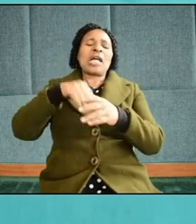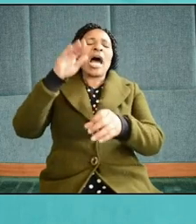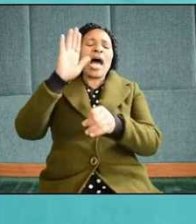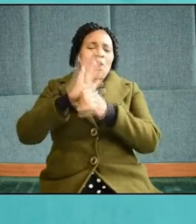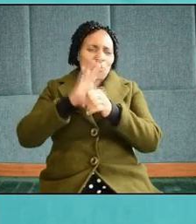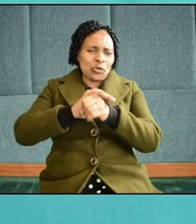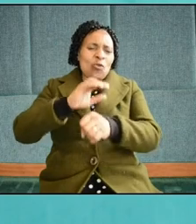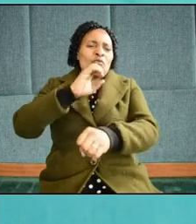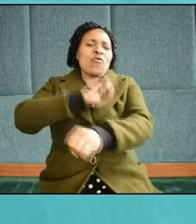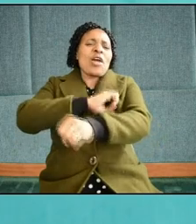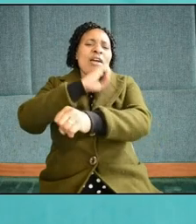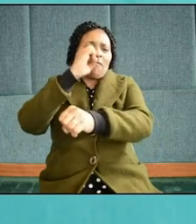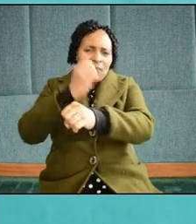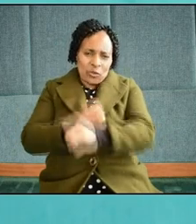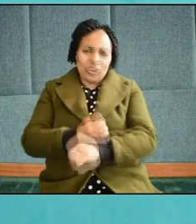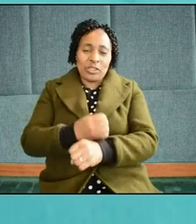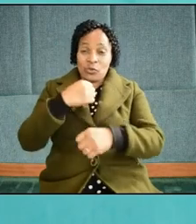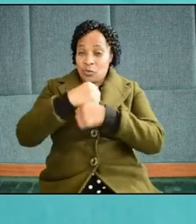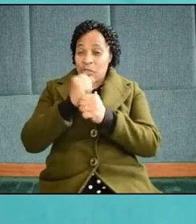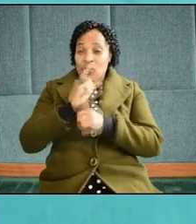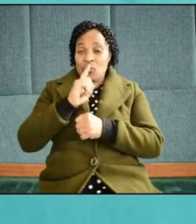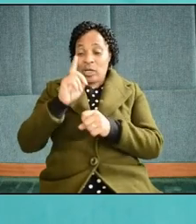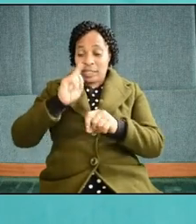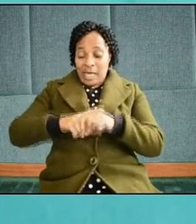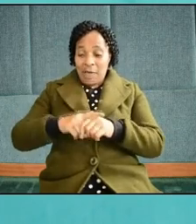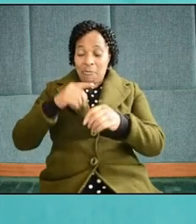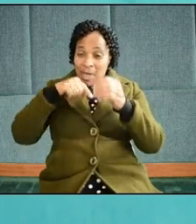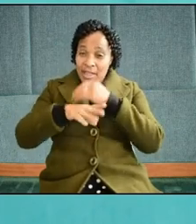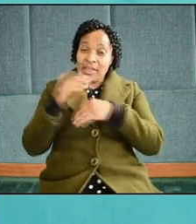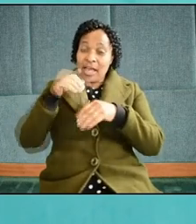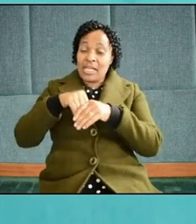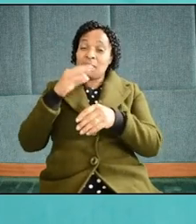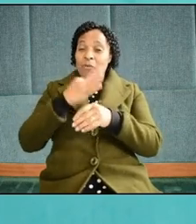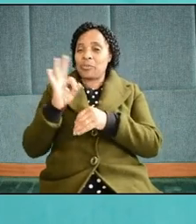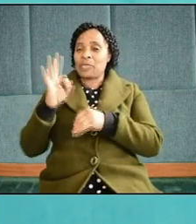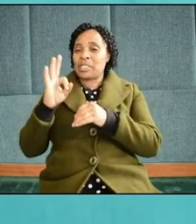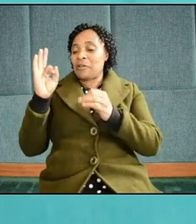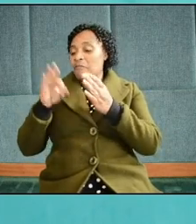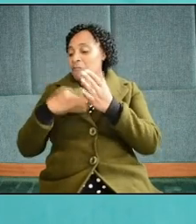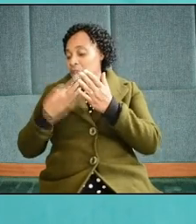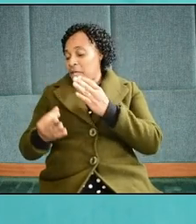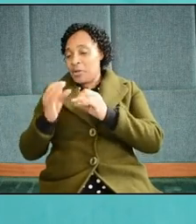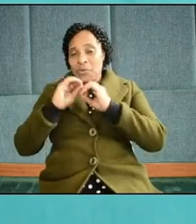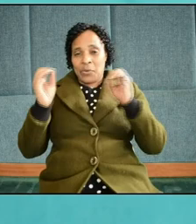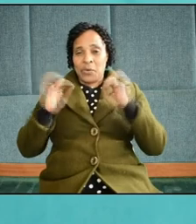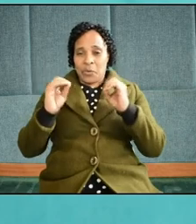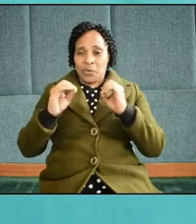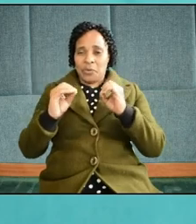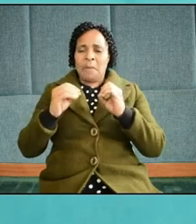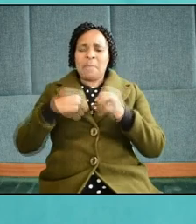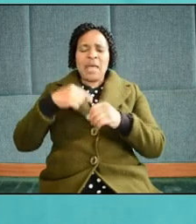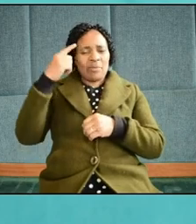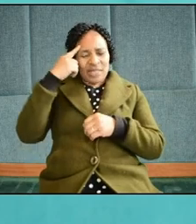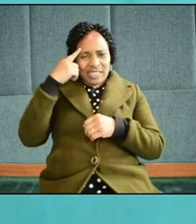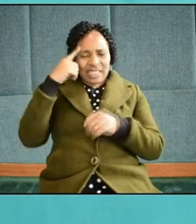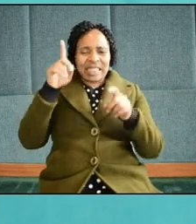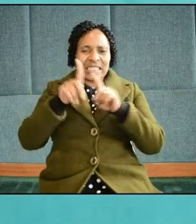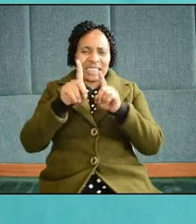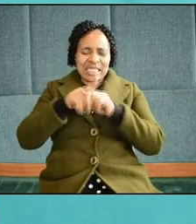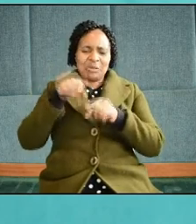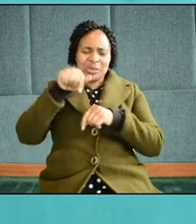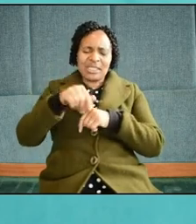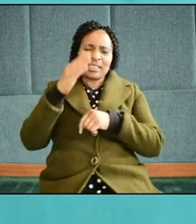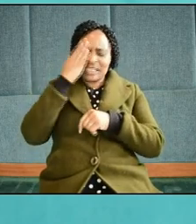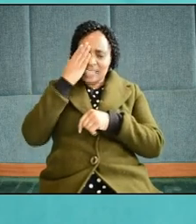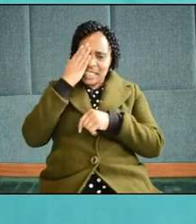of effort just to make sure that when we get there, we don't fail like those who have failed before. Mm-hmm. So I'm thinking maybe even these